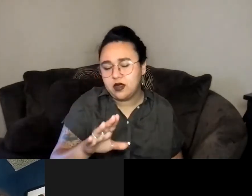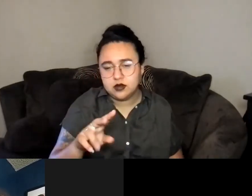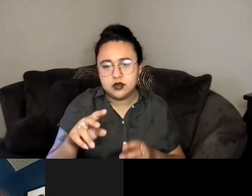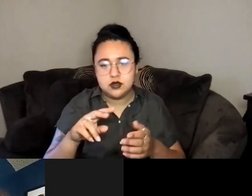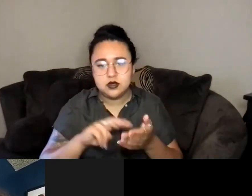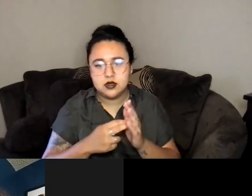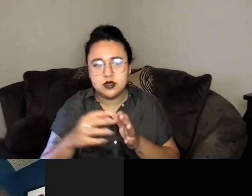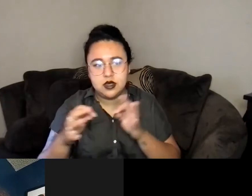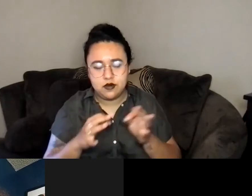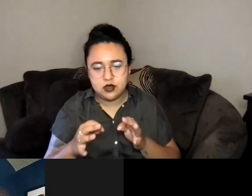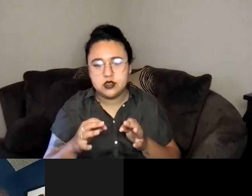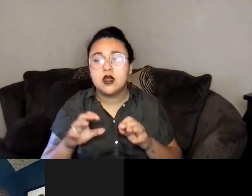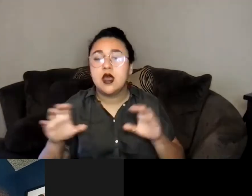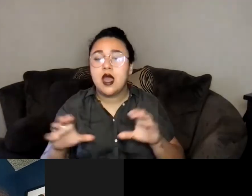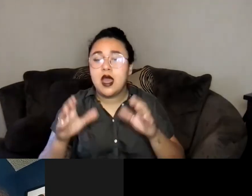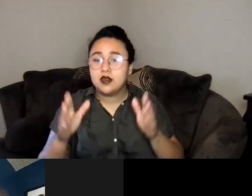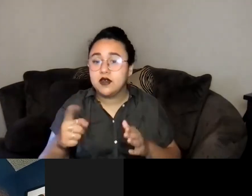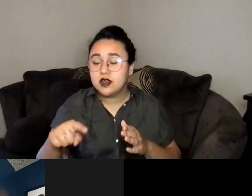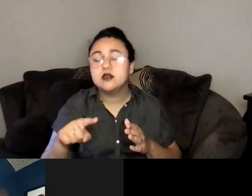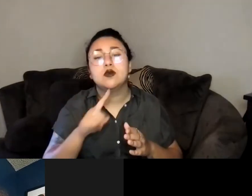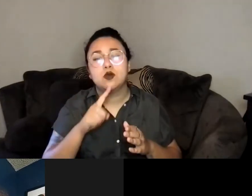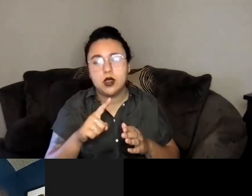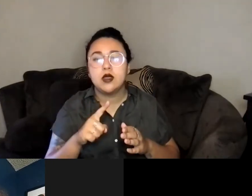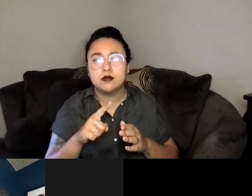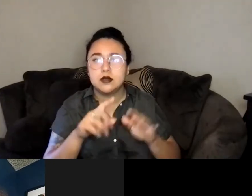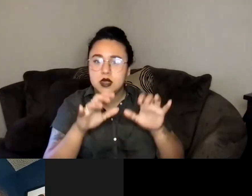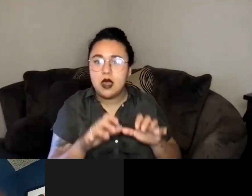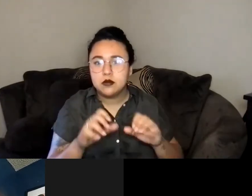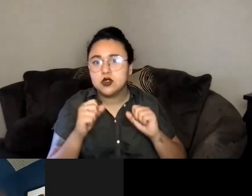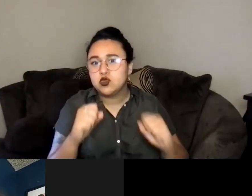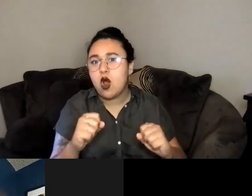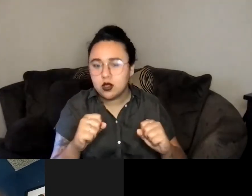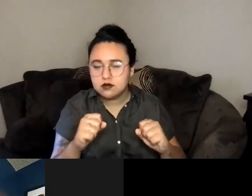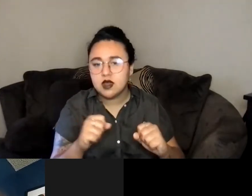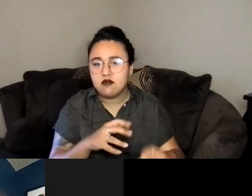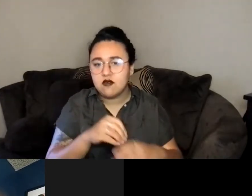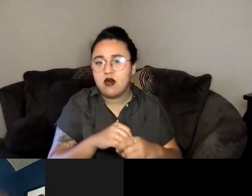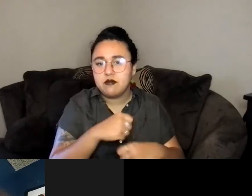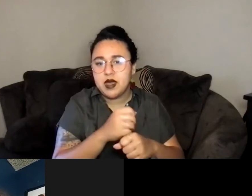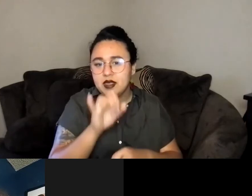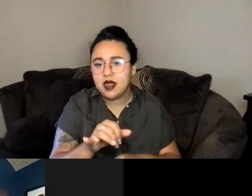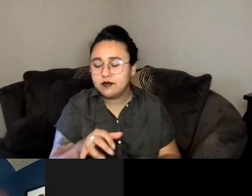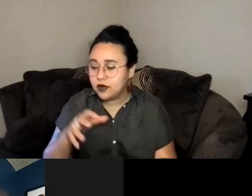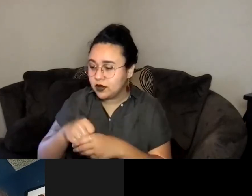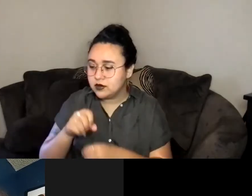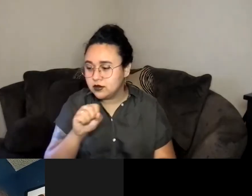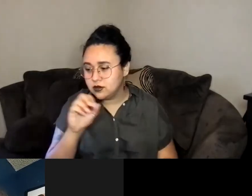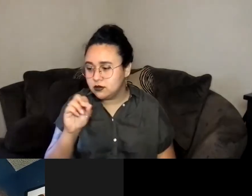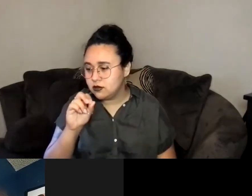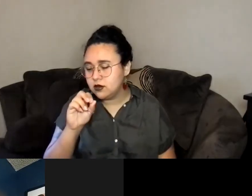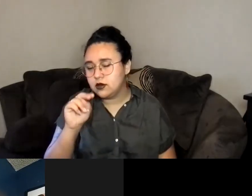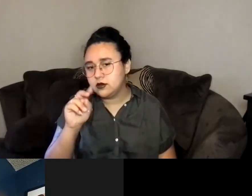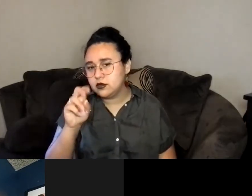activists had a strong hand in creating those, and that's why they're so nice and thorough. Including Sandra. A lot of fat activists. Including